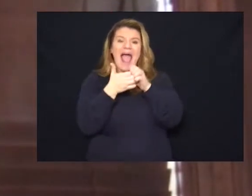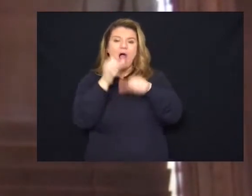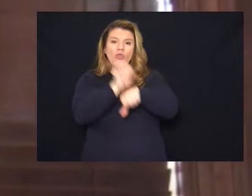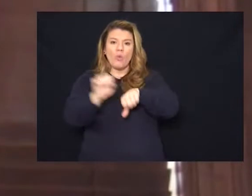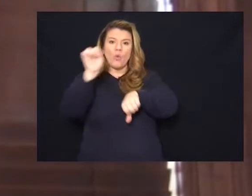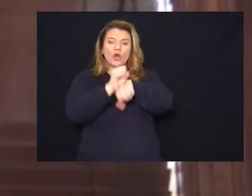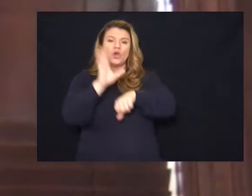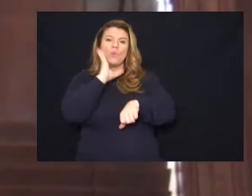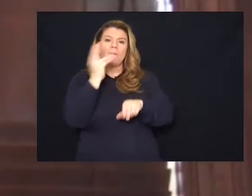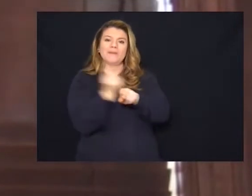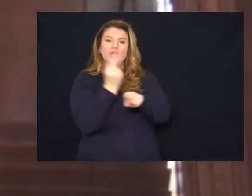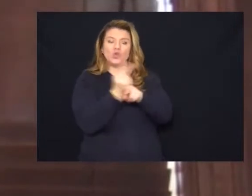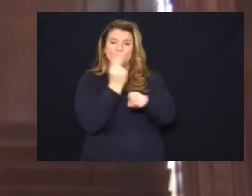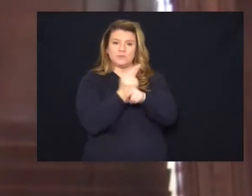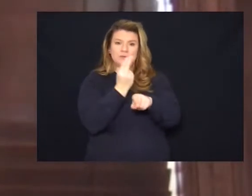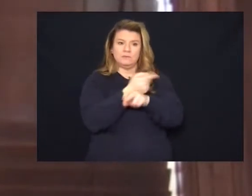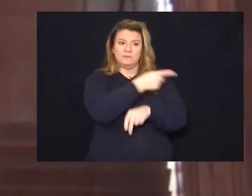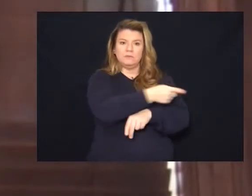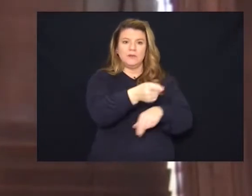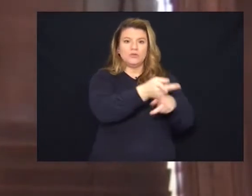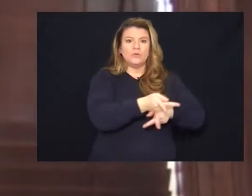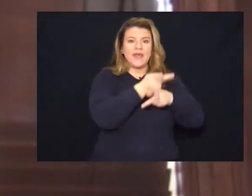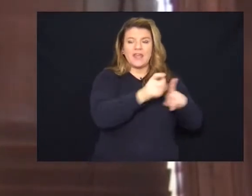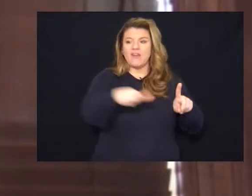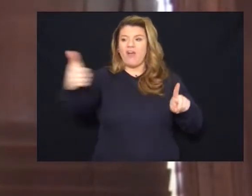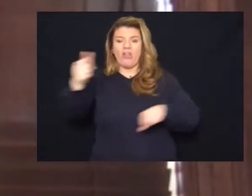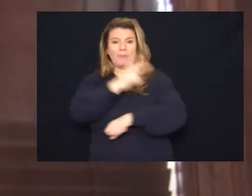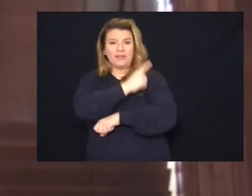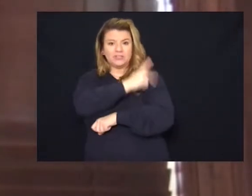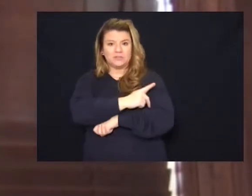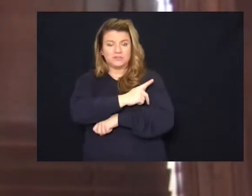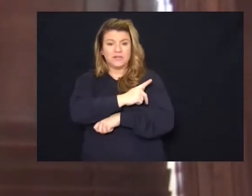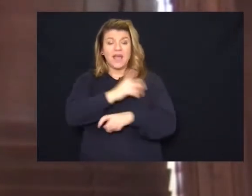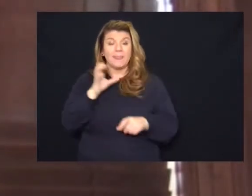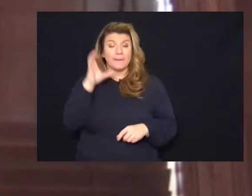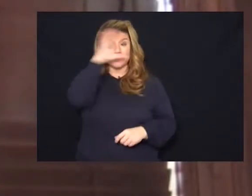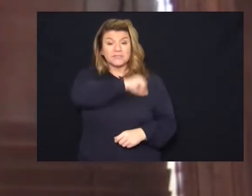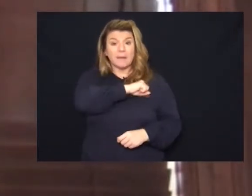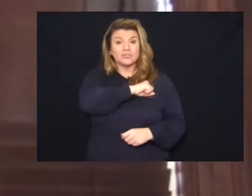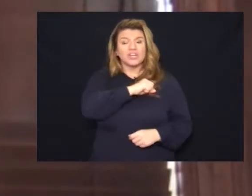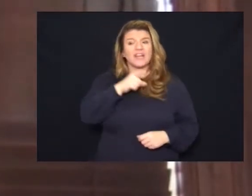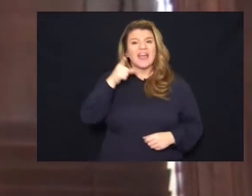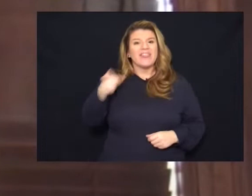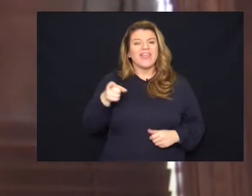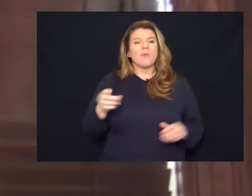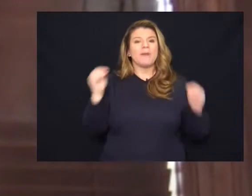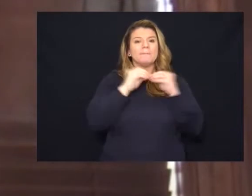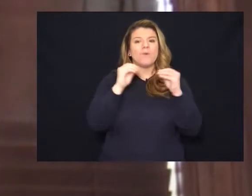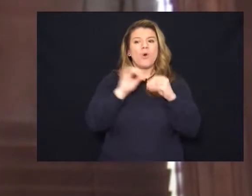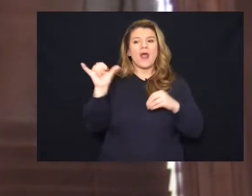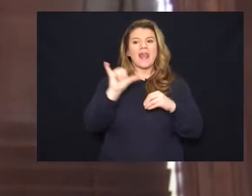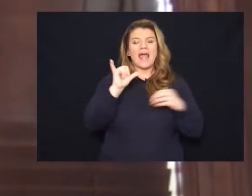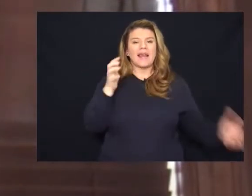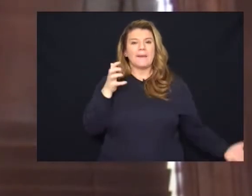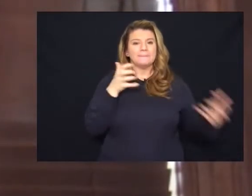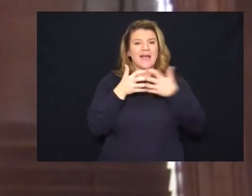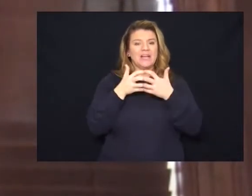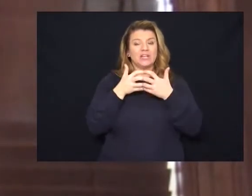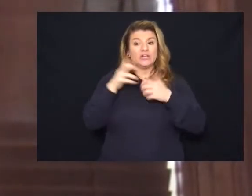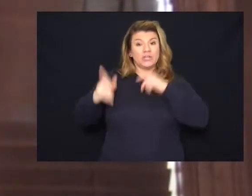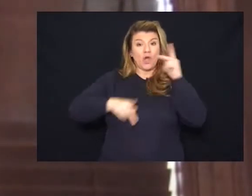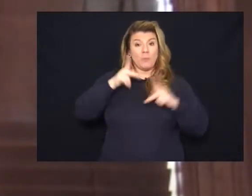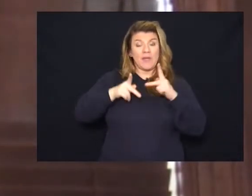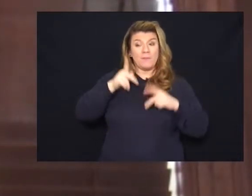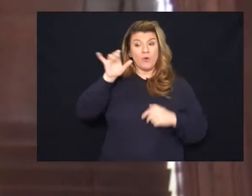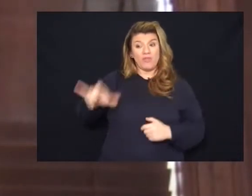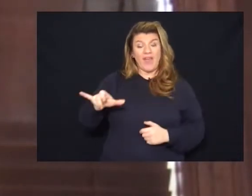to be utilized to take care of patients. And the presumption would be that there would likely be a match between those people that